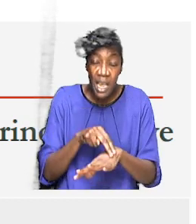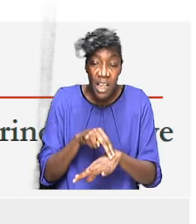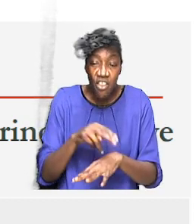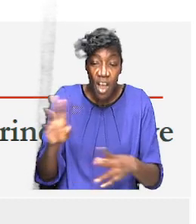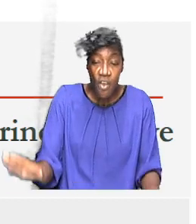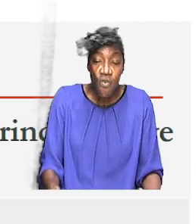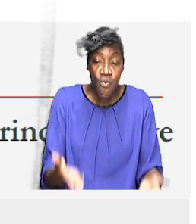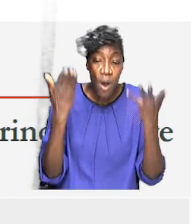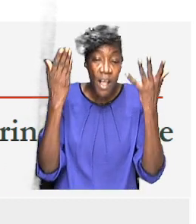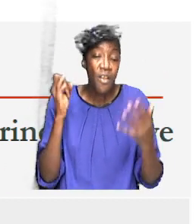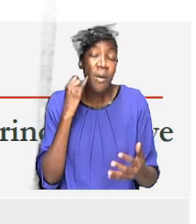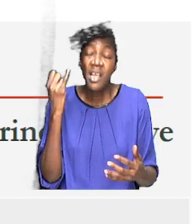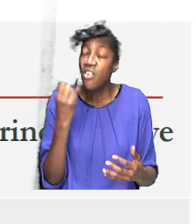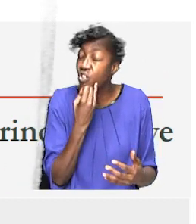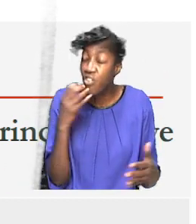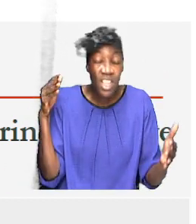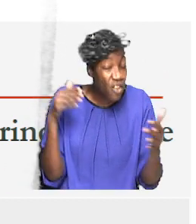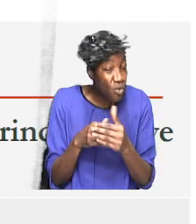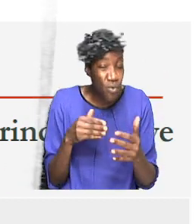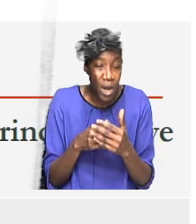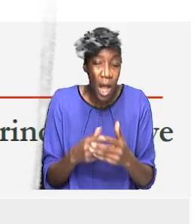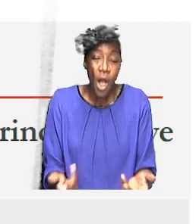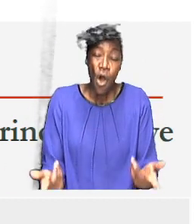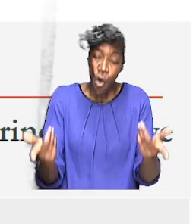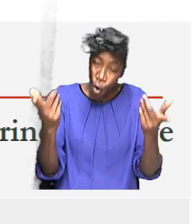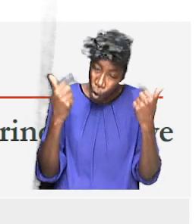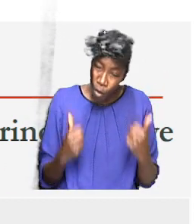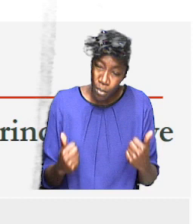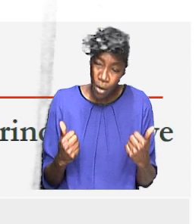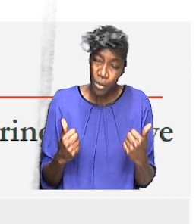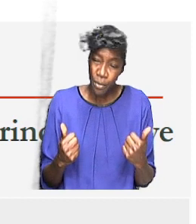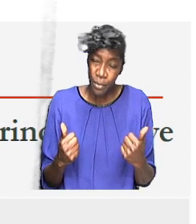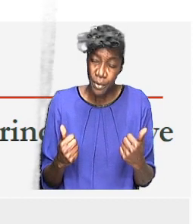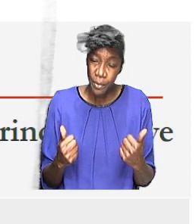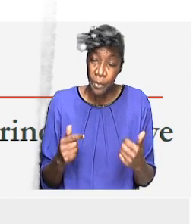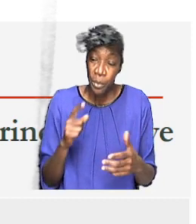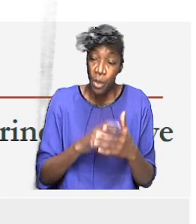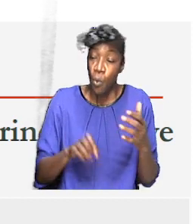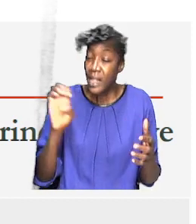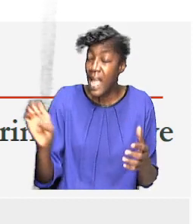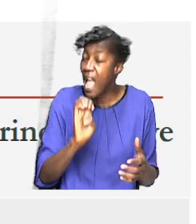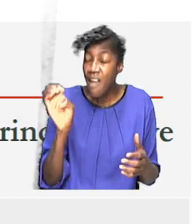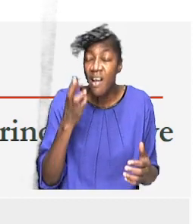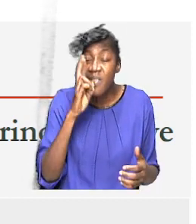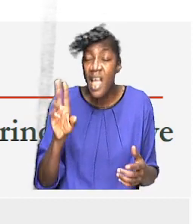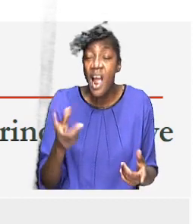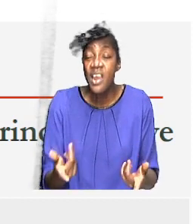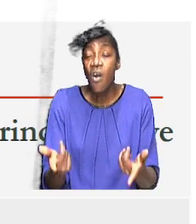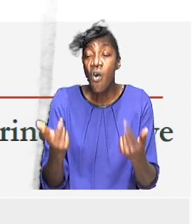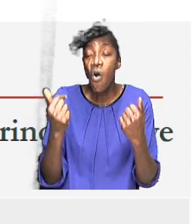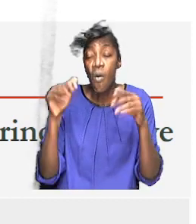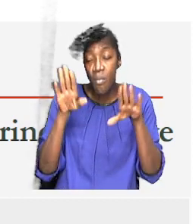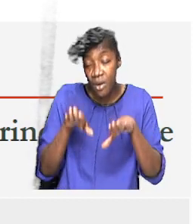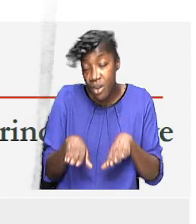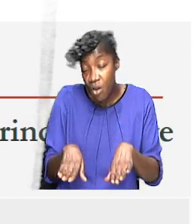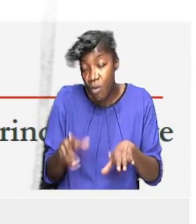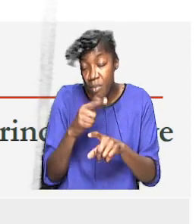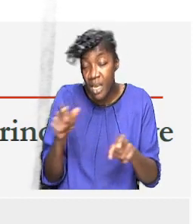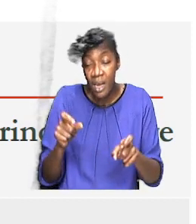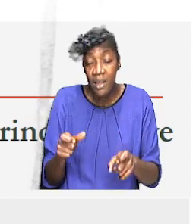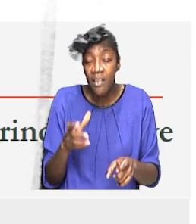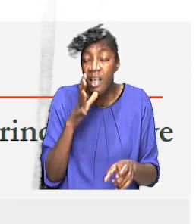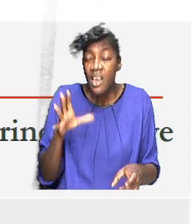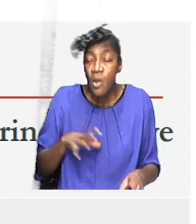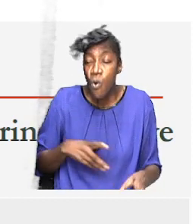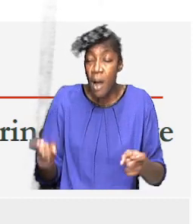Judah, amen, came down. That Mount Seir, whatever they are, they came down. Because guess what? She won the victory